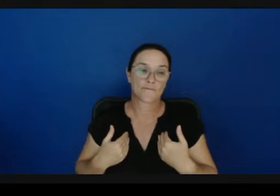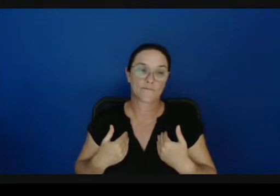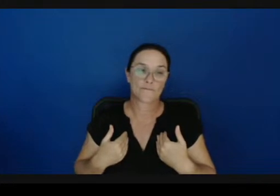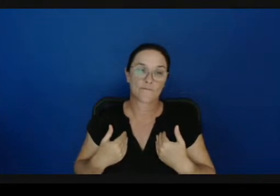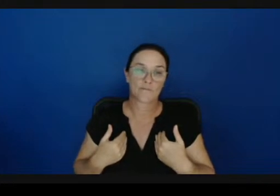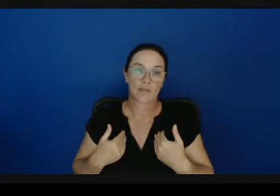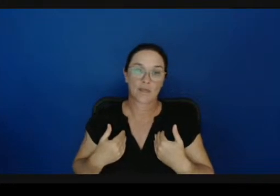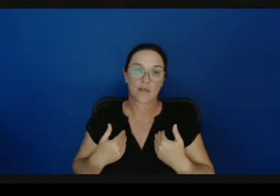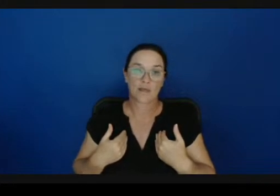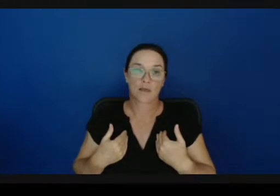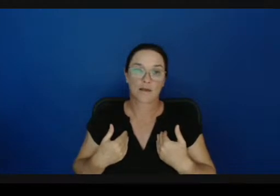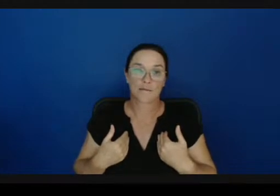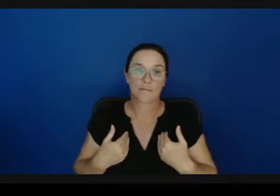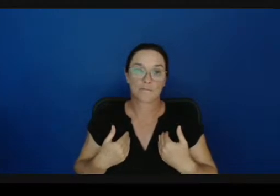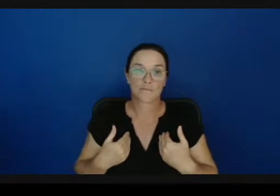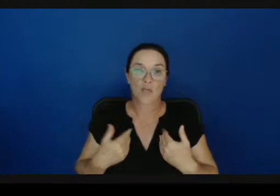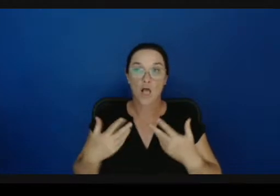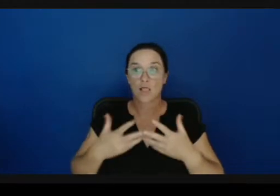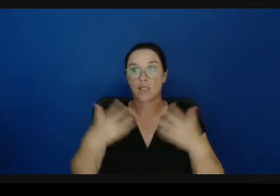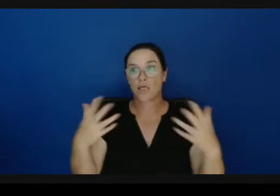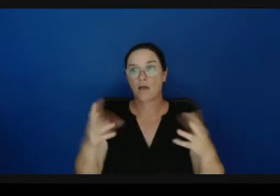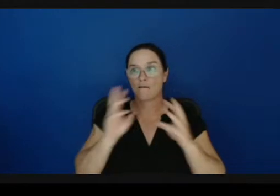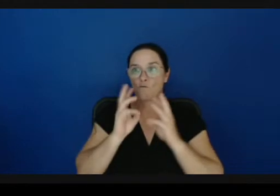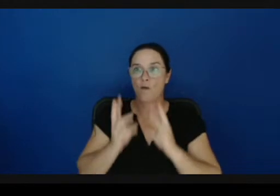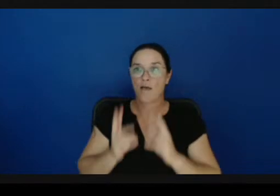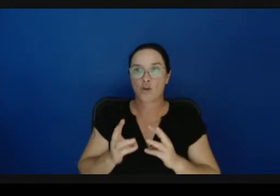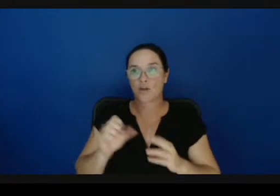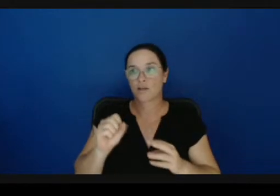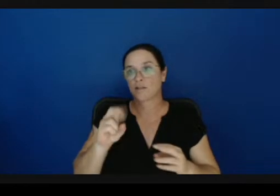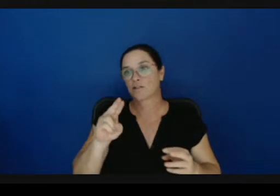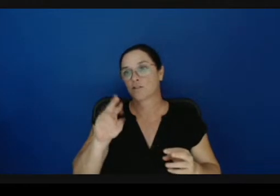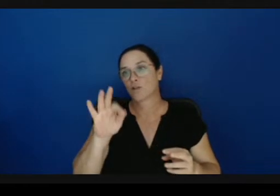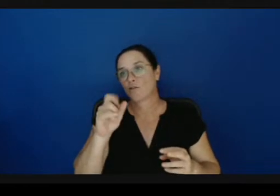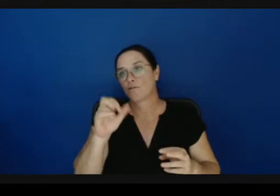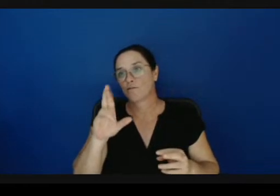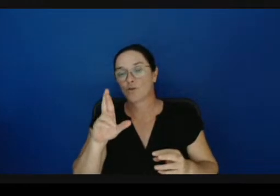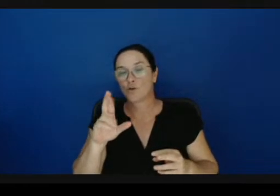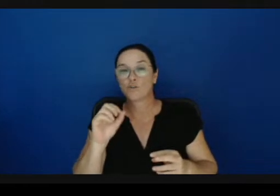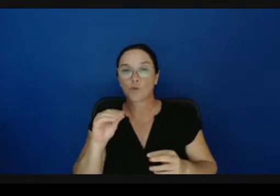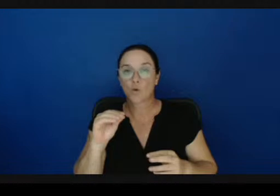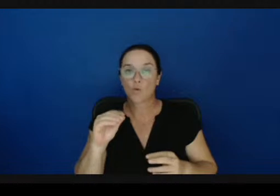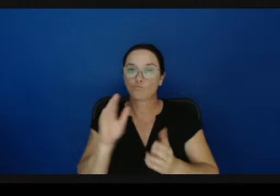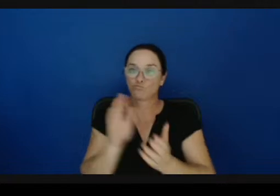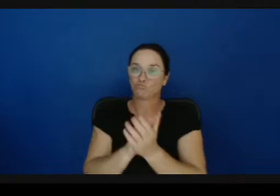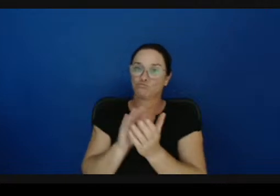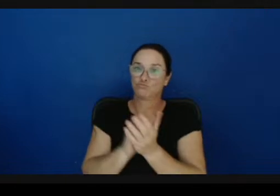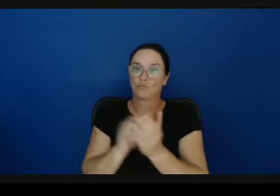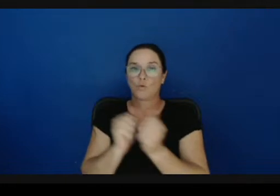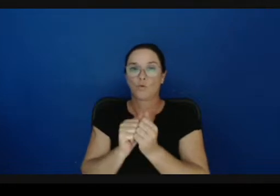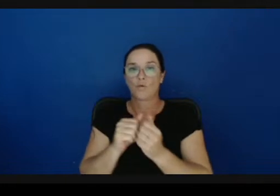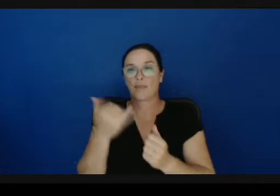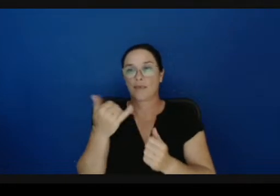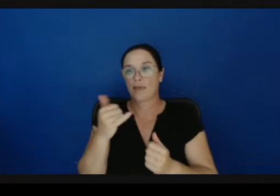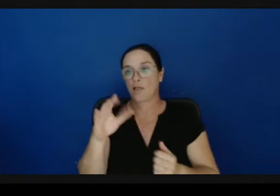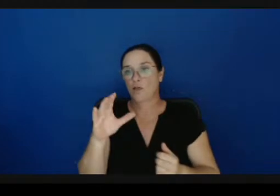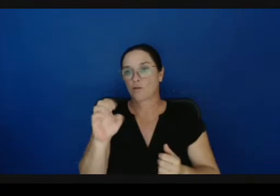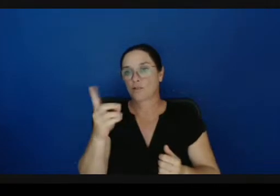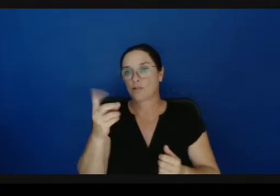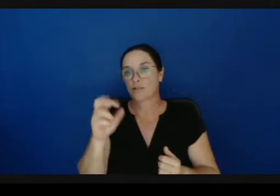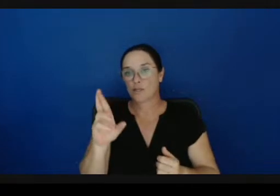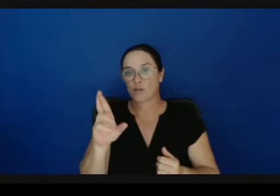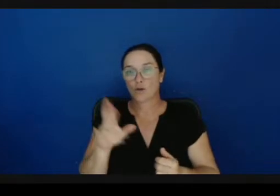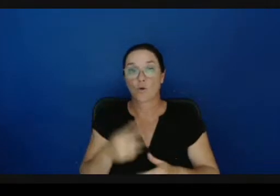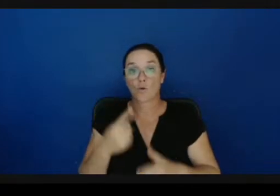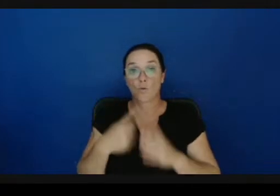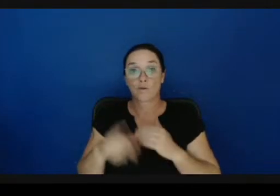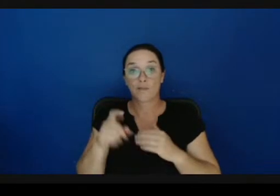a lot of weather, the sulfur up there. So good on them for stepping it up with the yellow cedar. What's left to do?